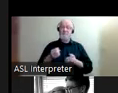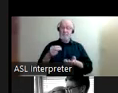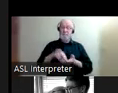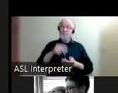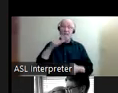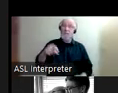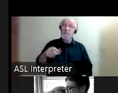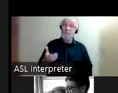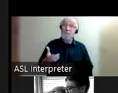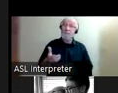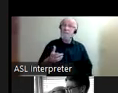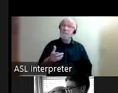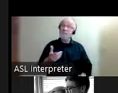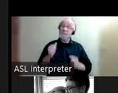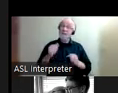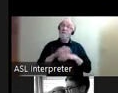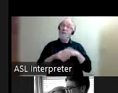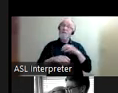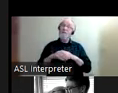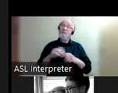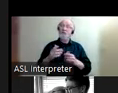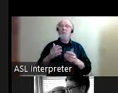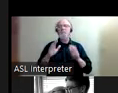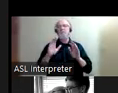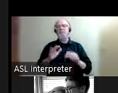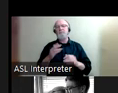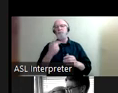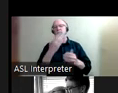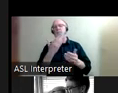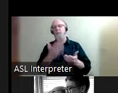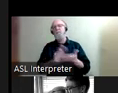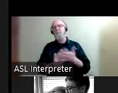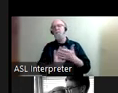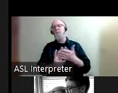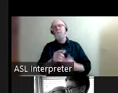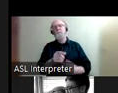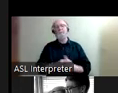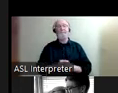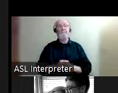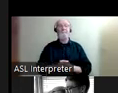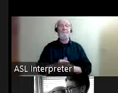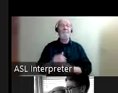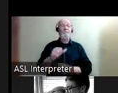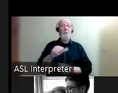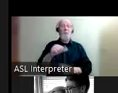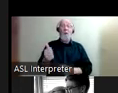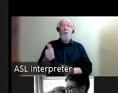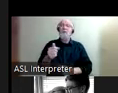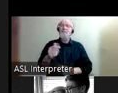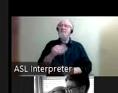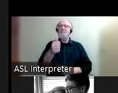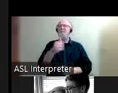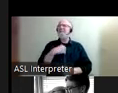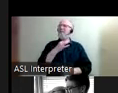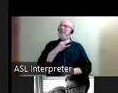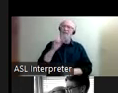get all comfy and whatnot. So it's really great to see. And any other questions that you have in terms of